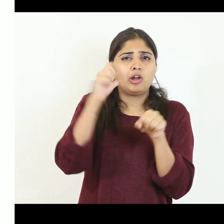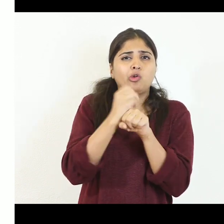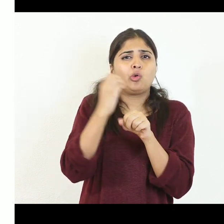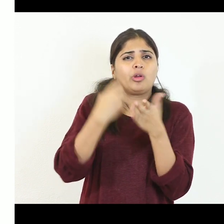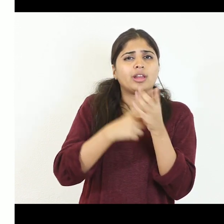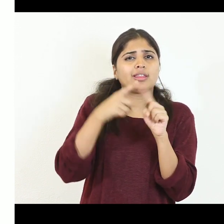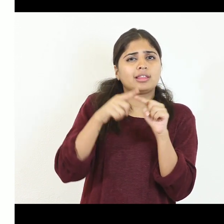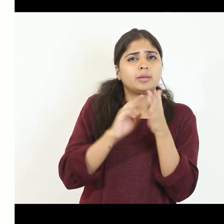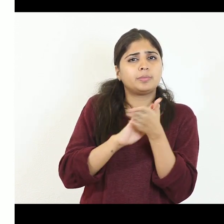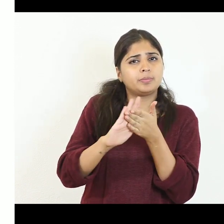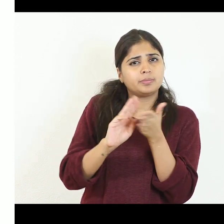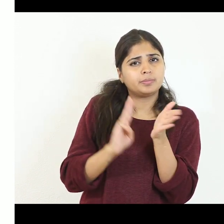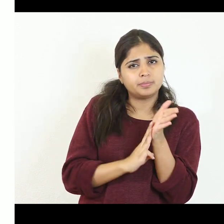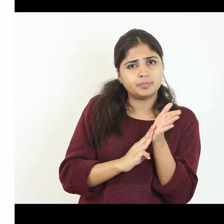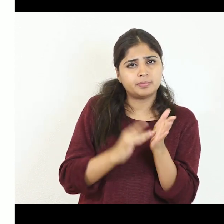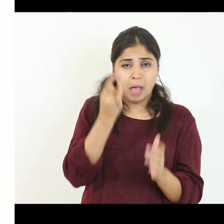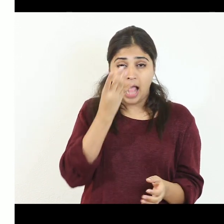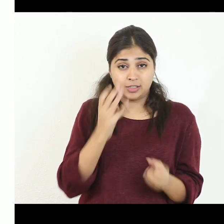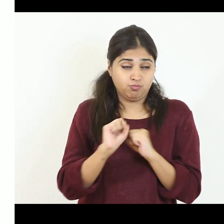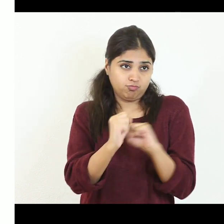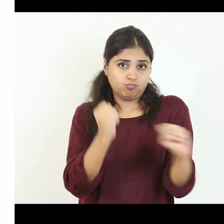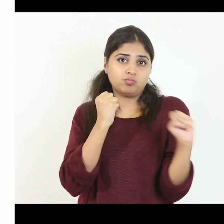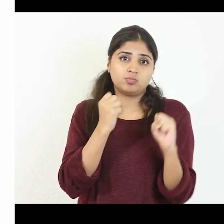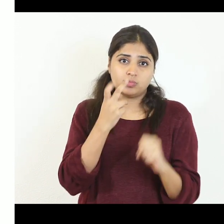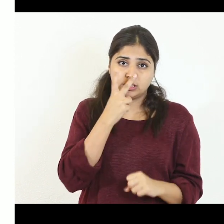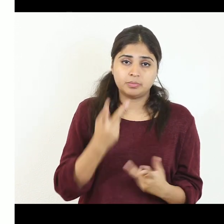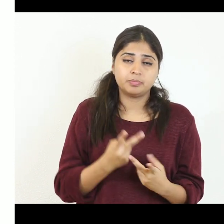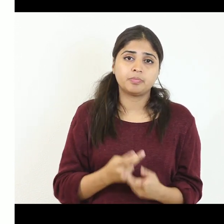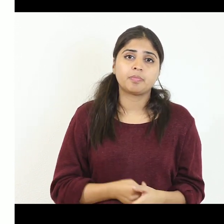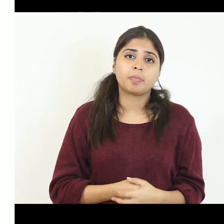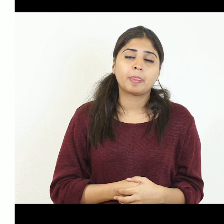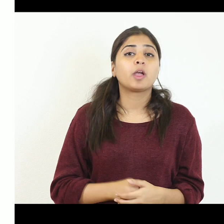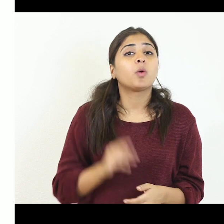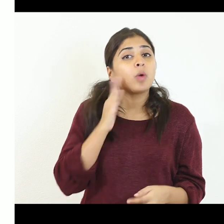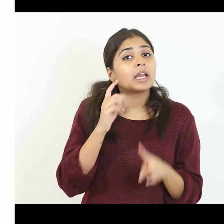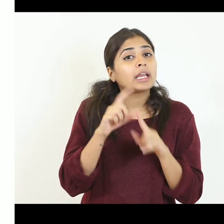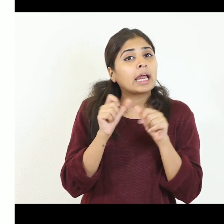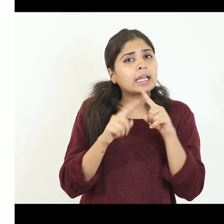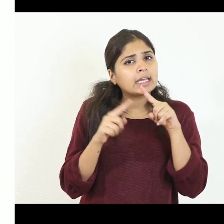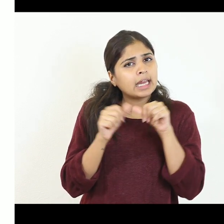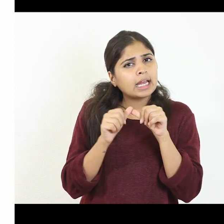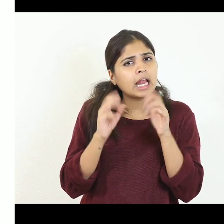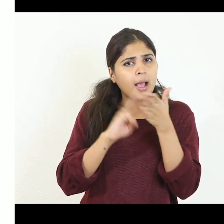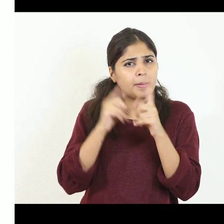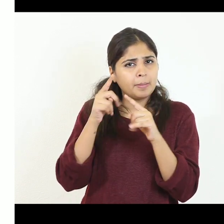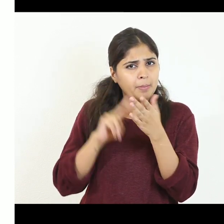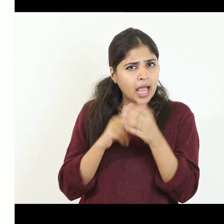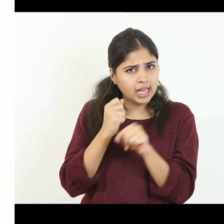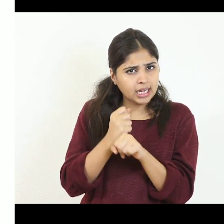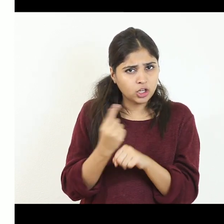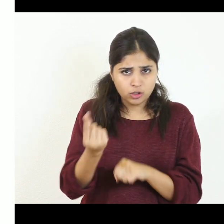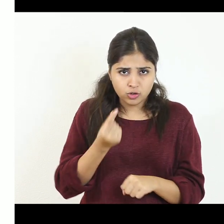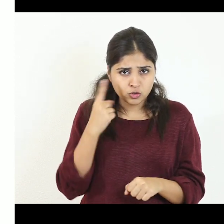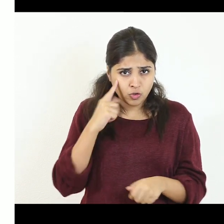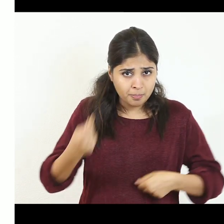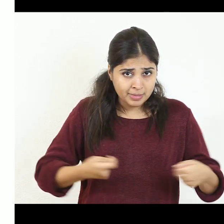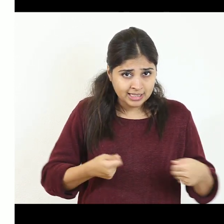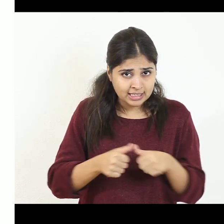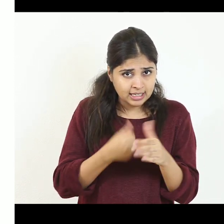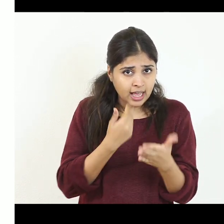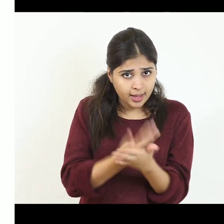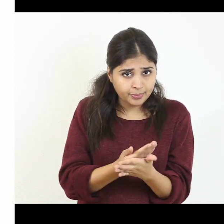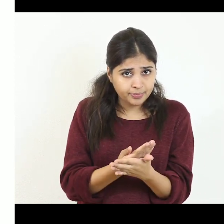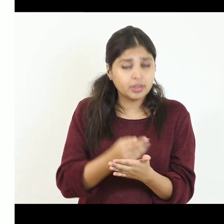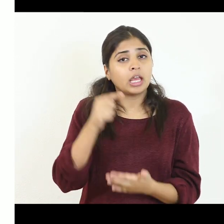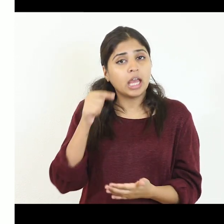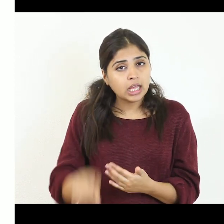When data mining is used in business application, it is also referred to as business analytics or